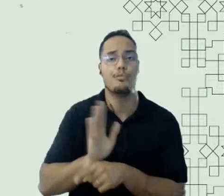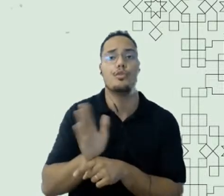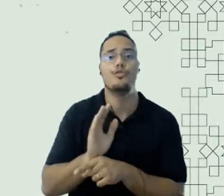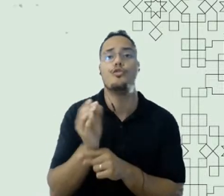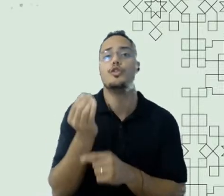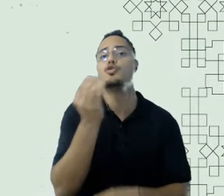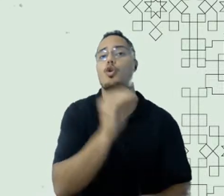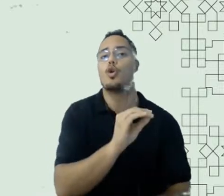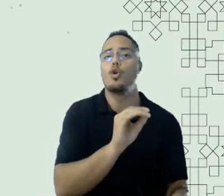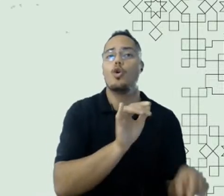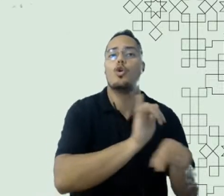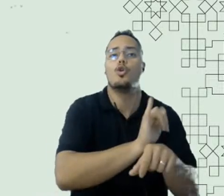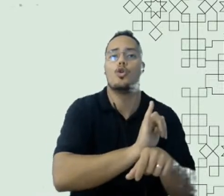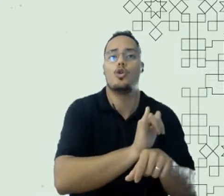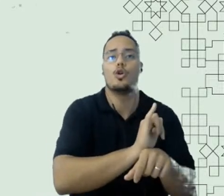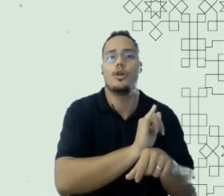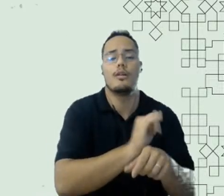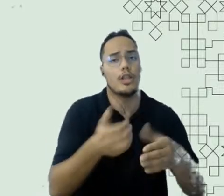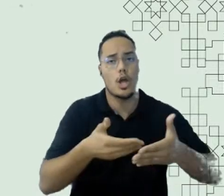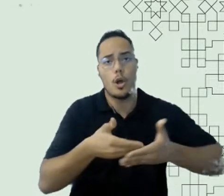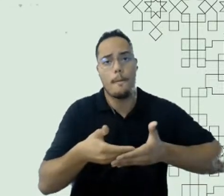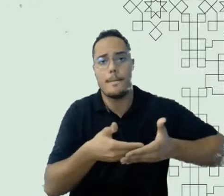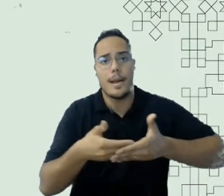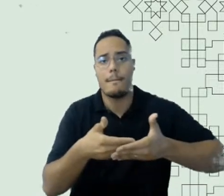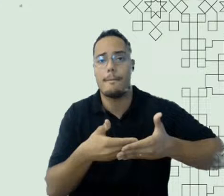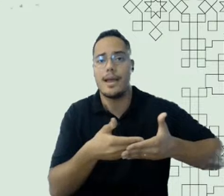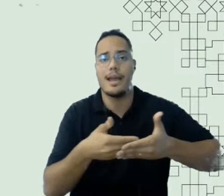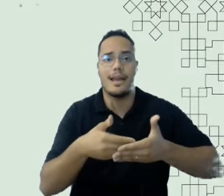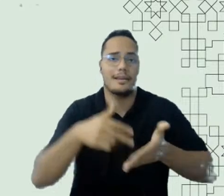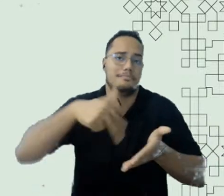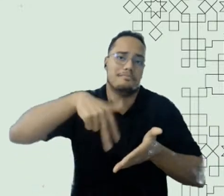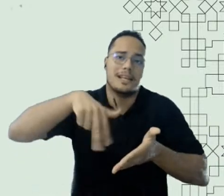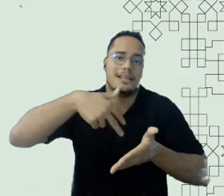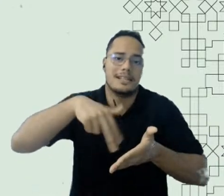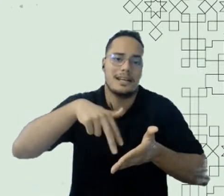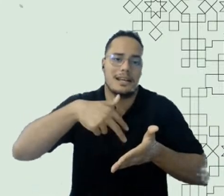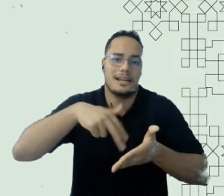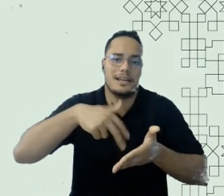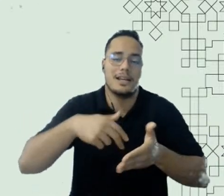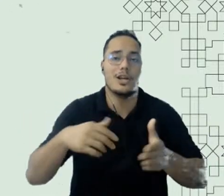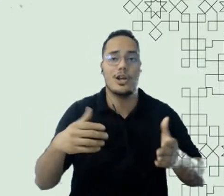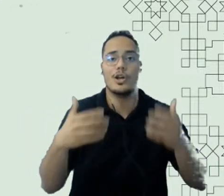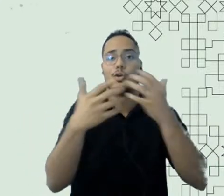was dancing on the music of Prince. And because the music